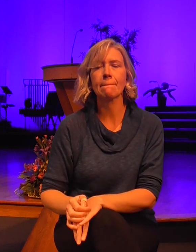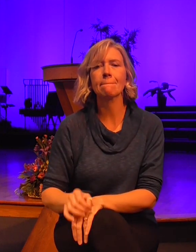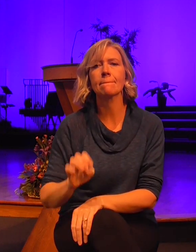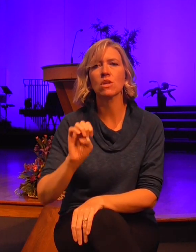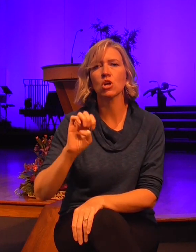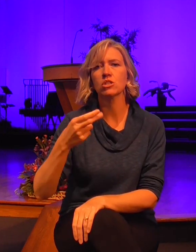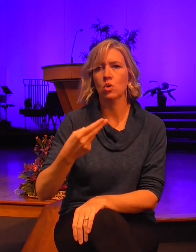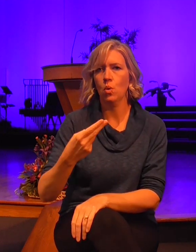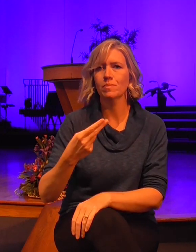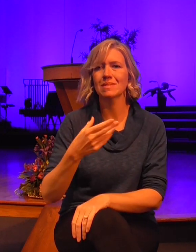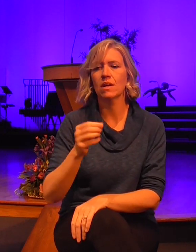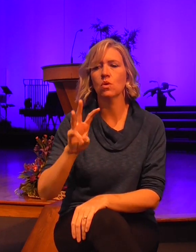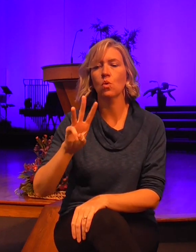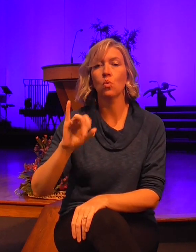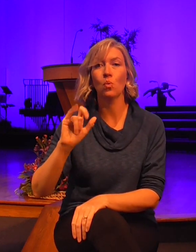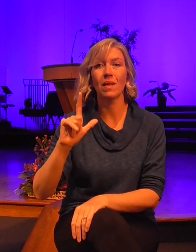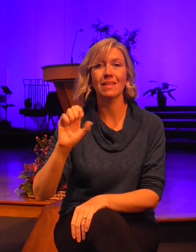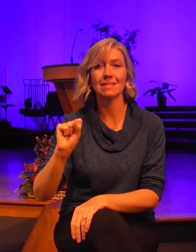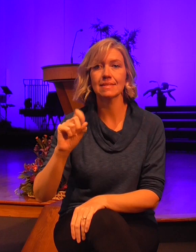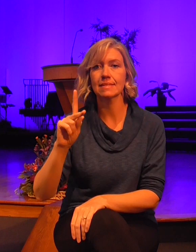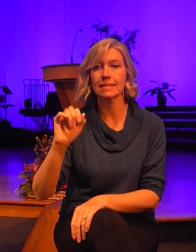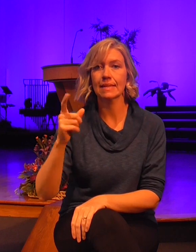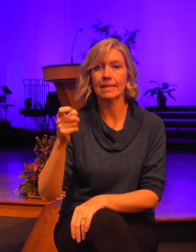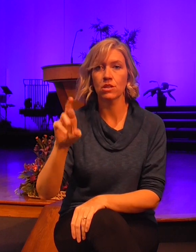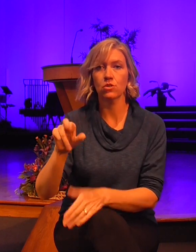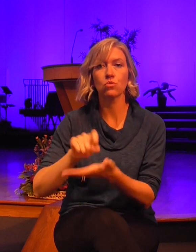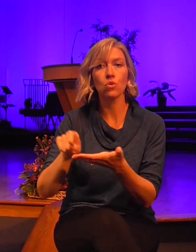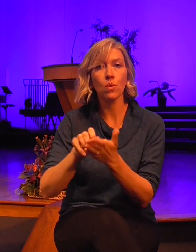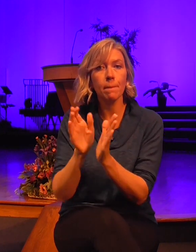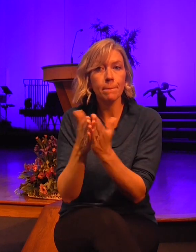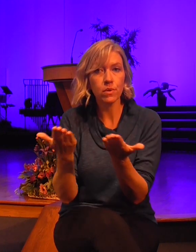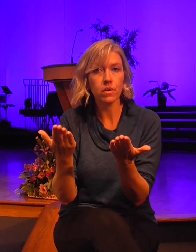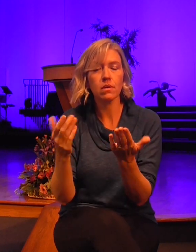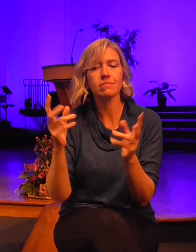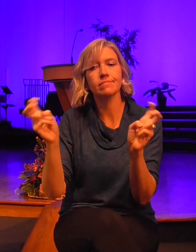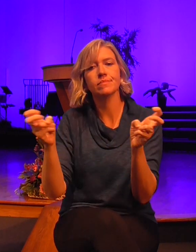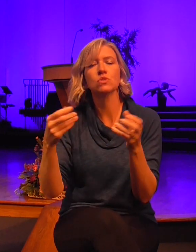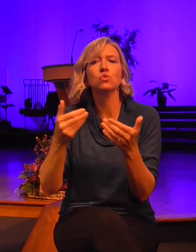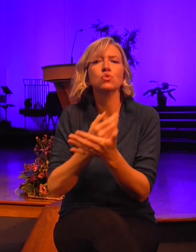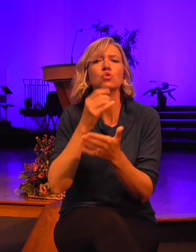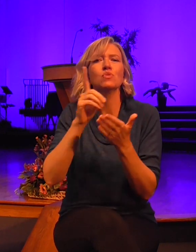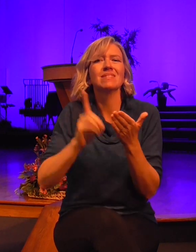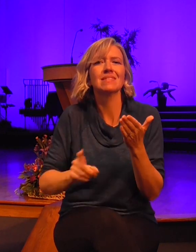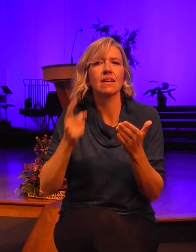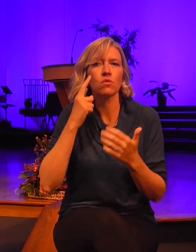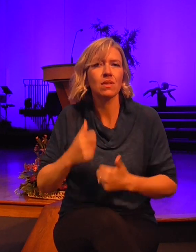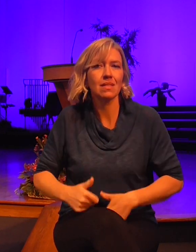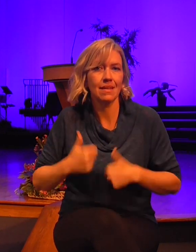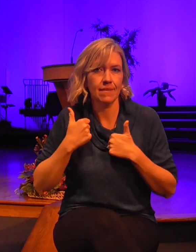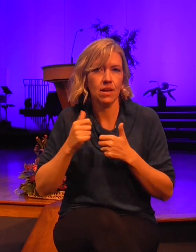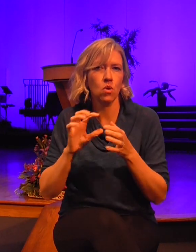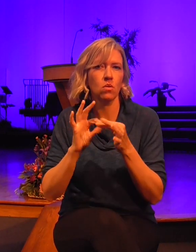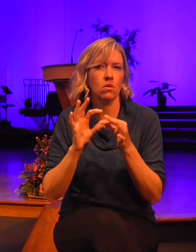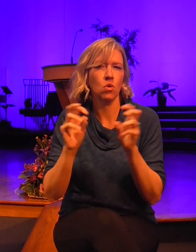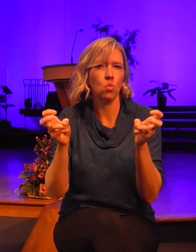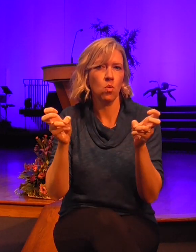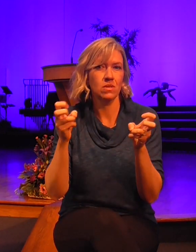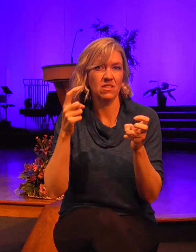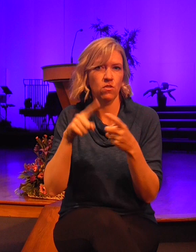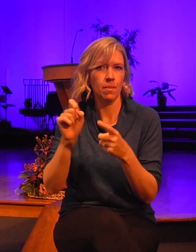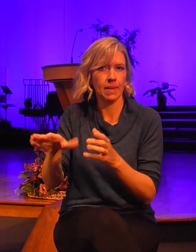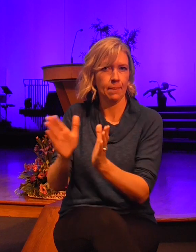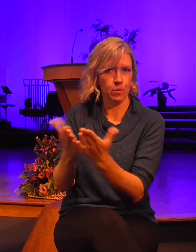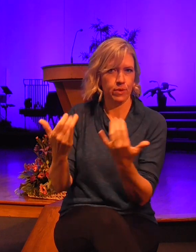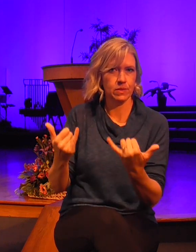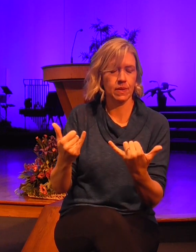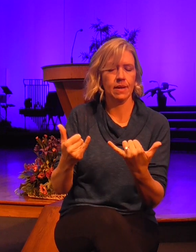Ernest Holmes and Willis Kinnear wrote a great book called A New Design for Living, and all the quotes I'm sharing are from it today. They